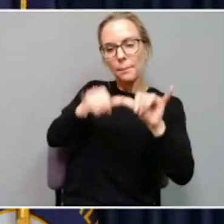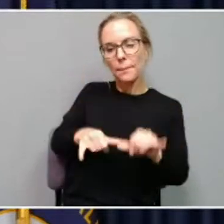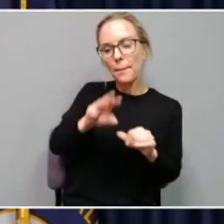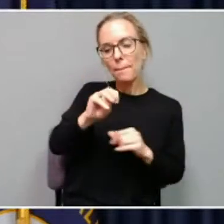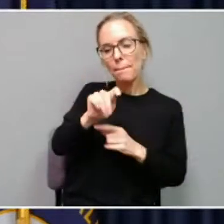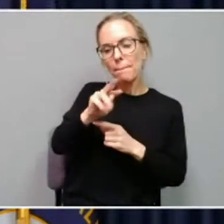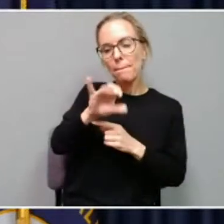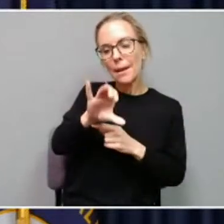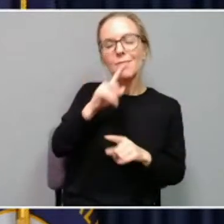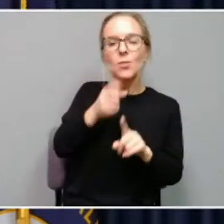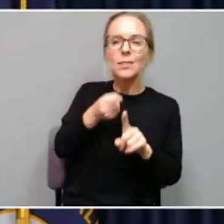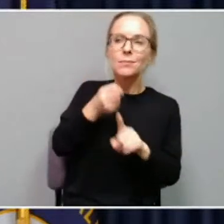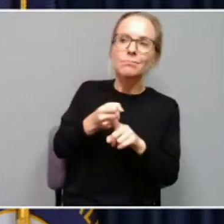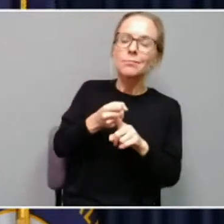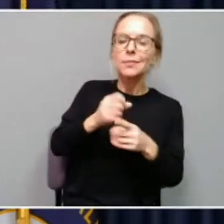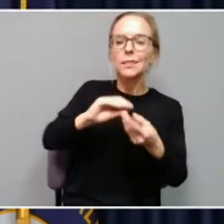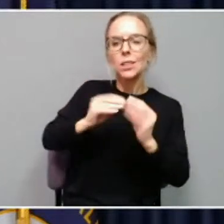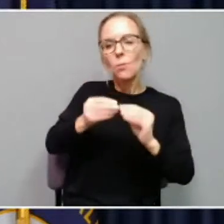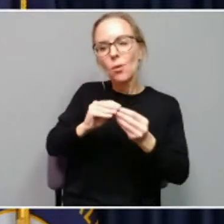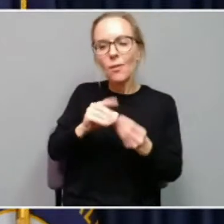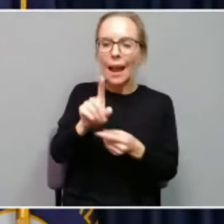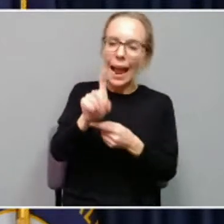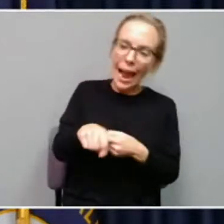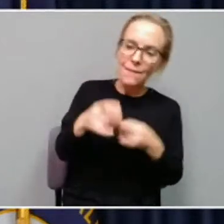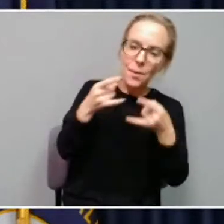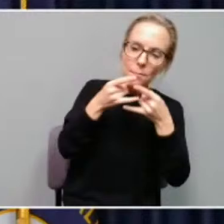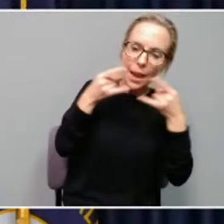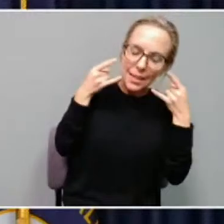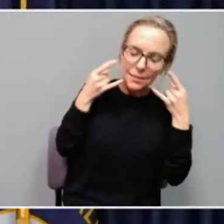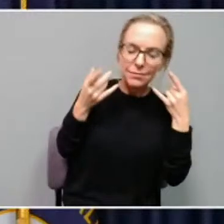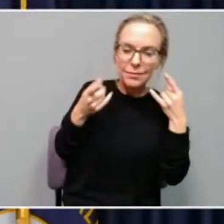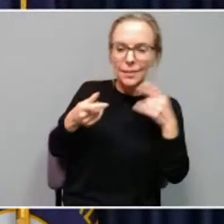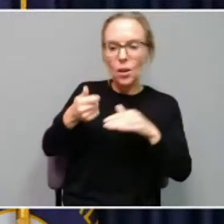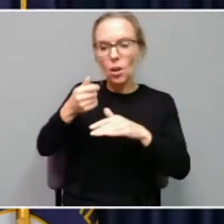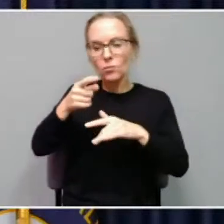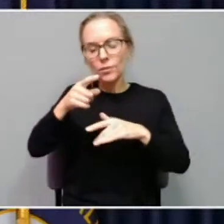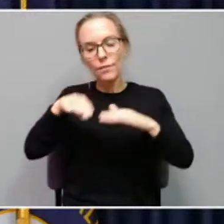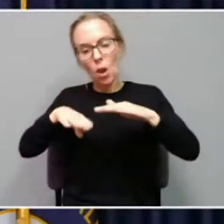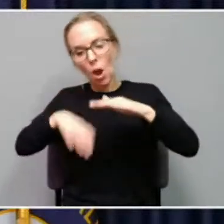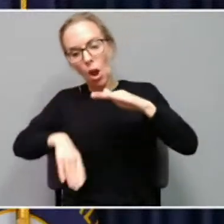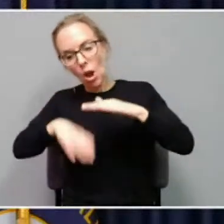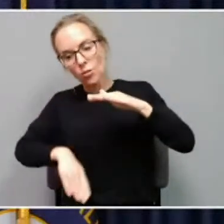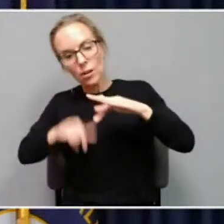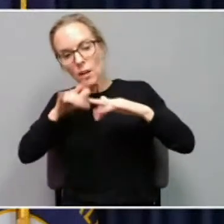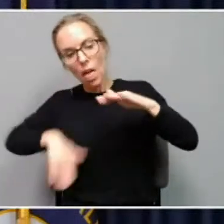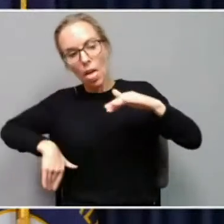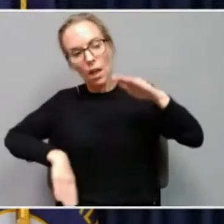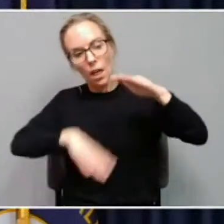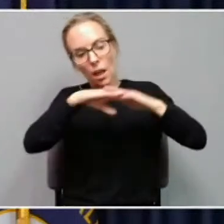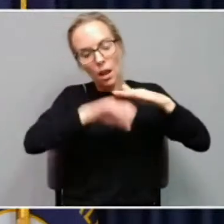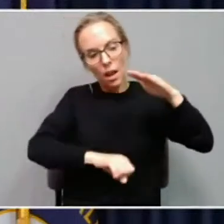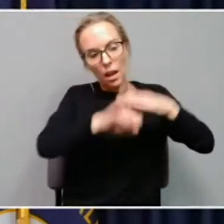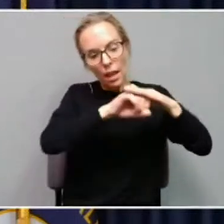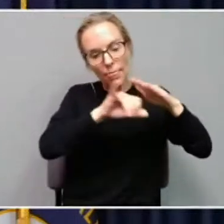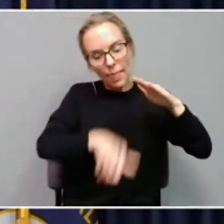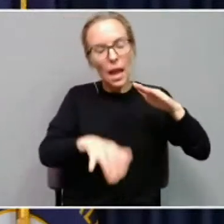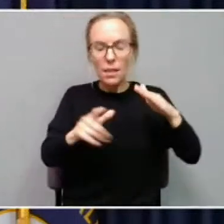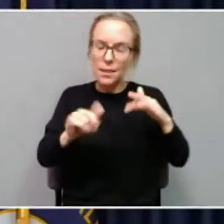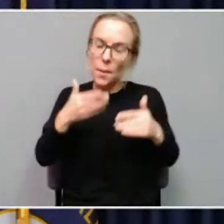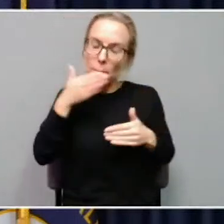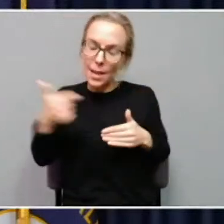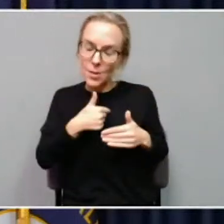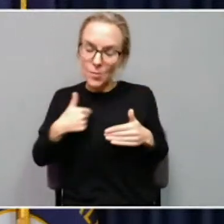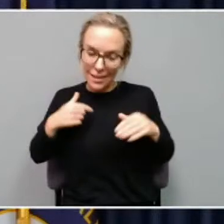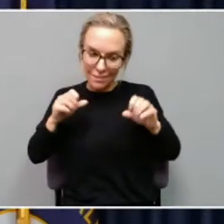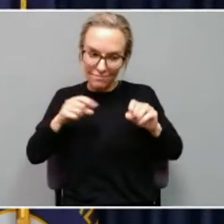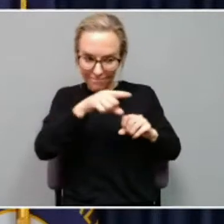certain point, you have to. And if you're under that, you still can. That's the best we can get. I'll take it, and we'll do the